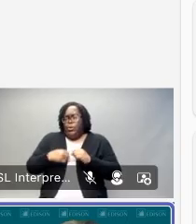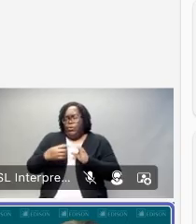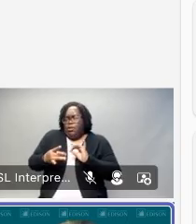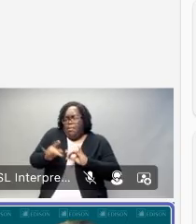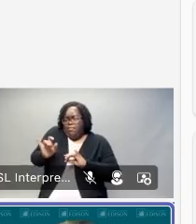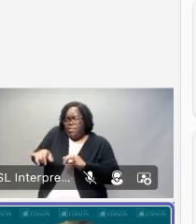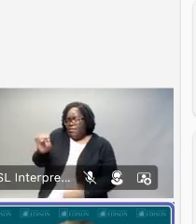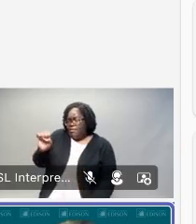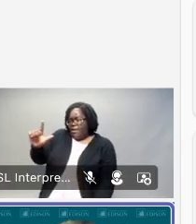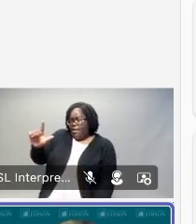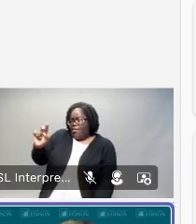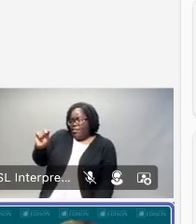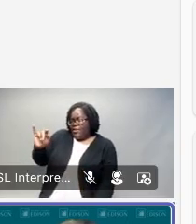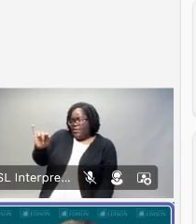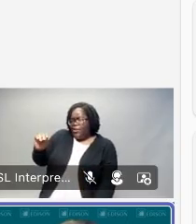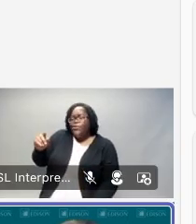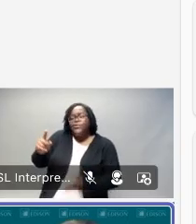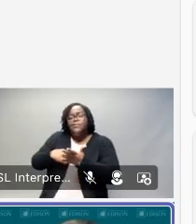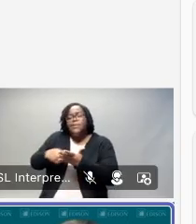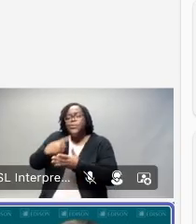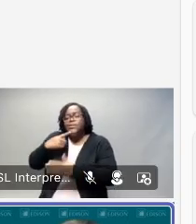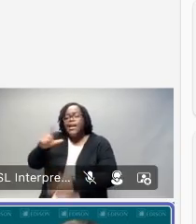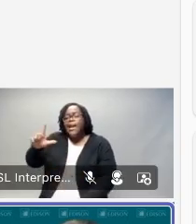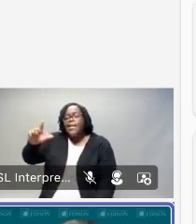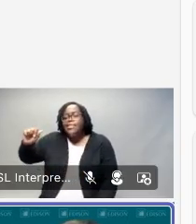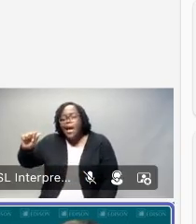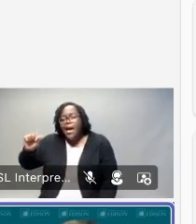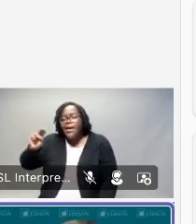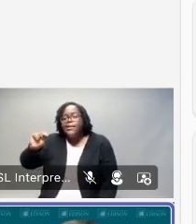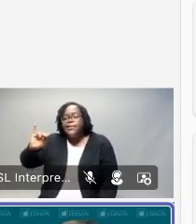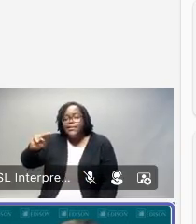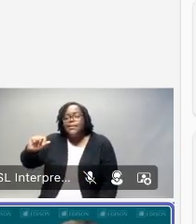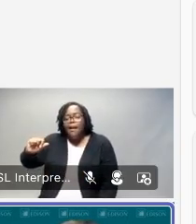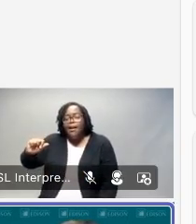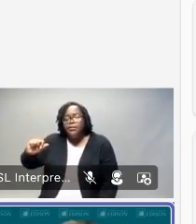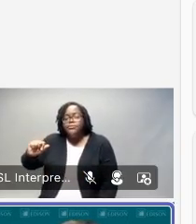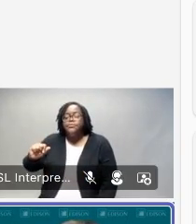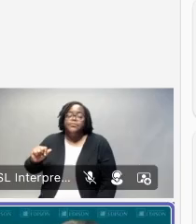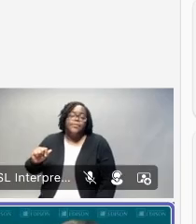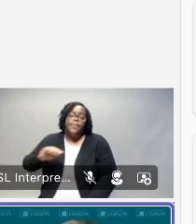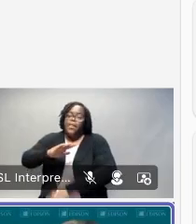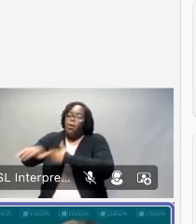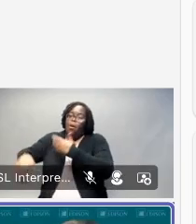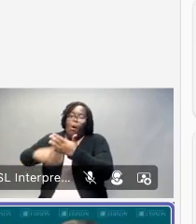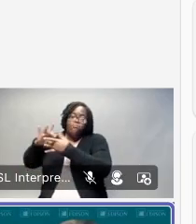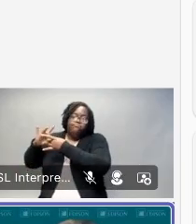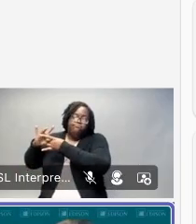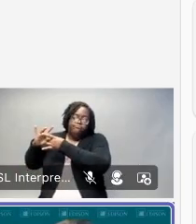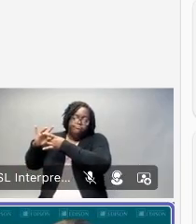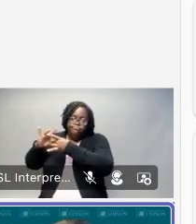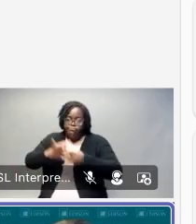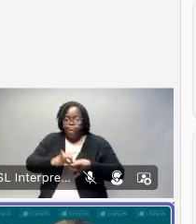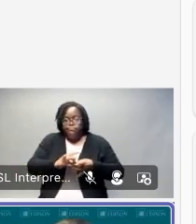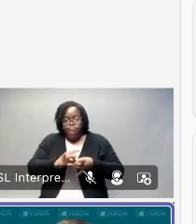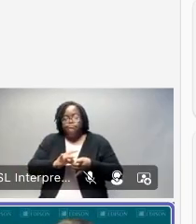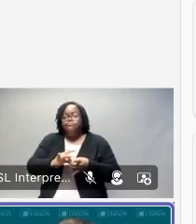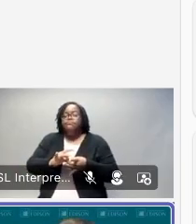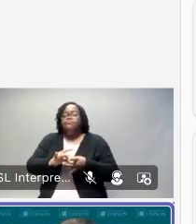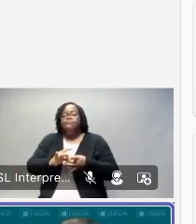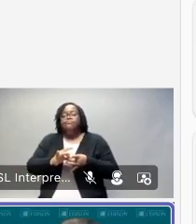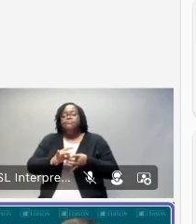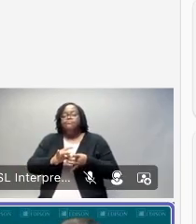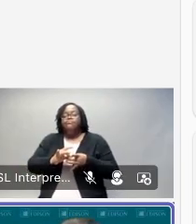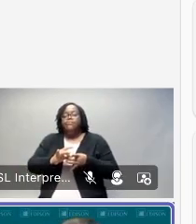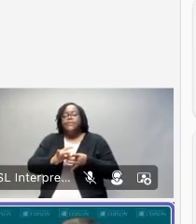Nino, or sometimes we talk about La Nina conditions, that is all referring to the sea